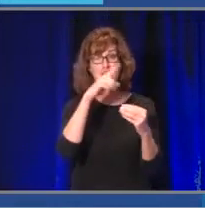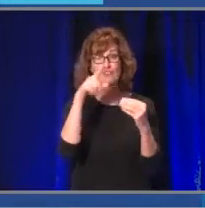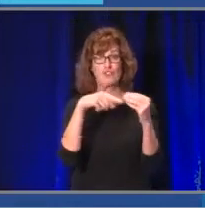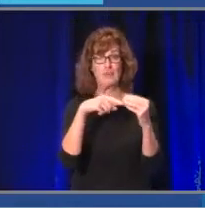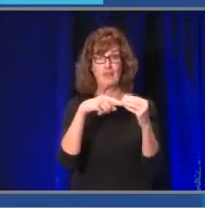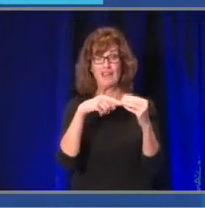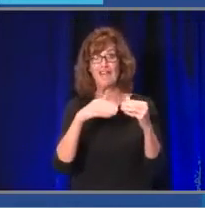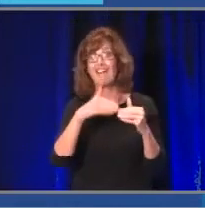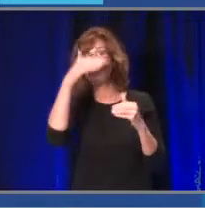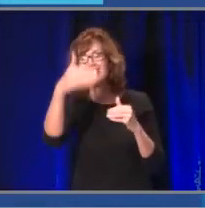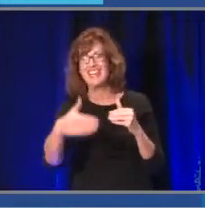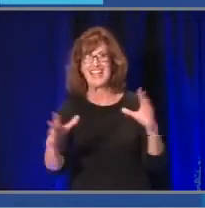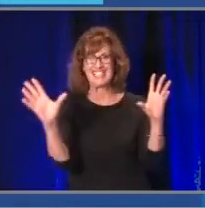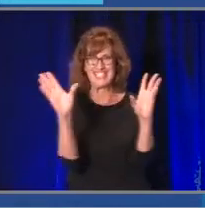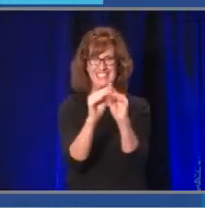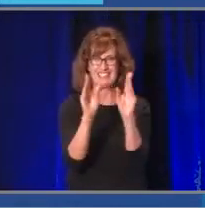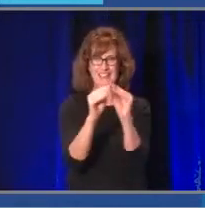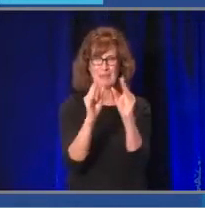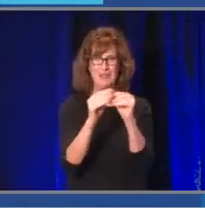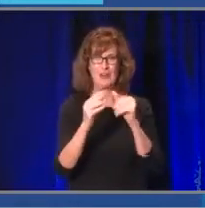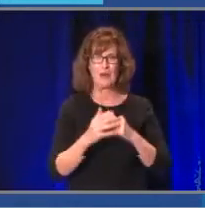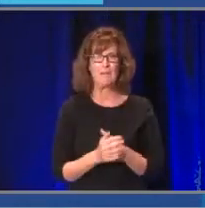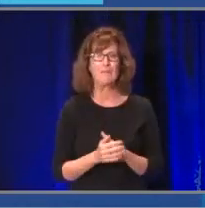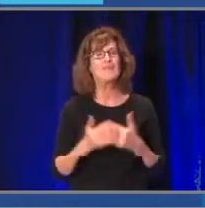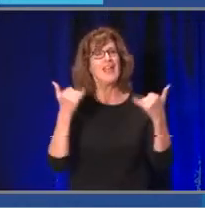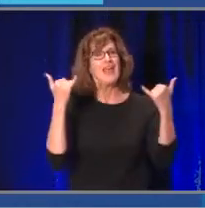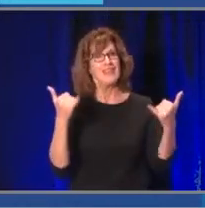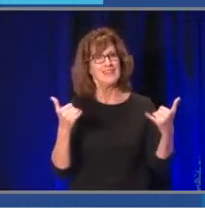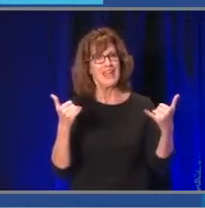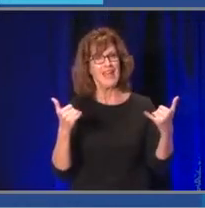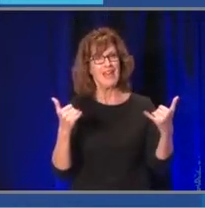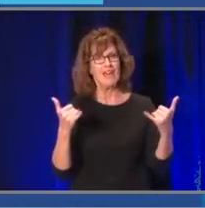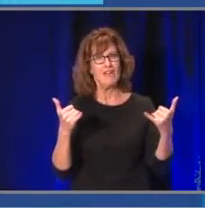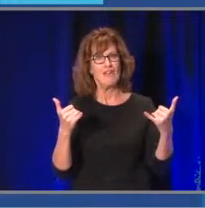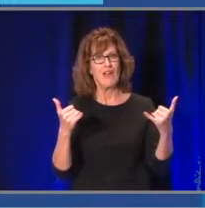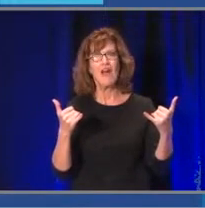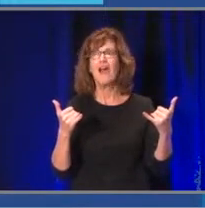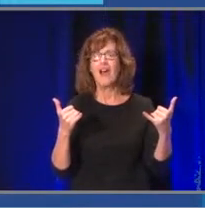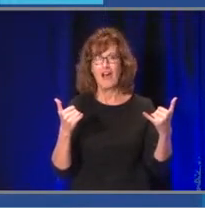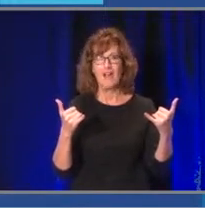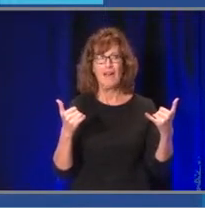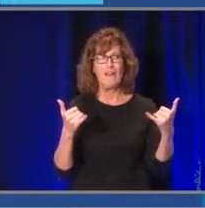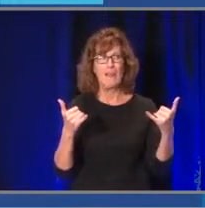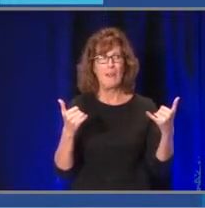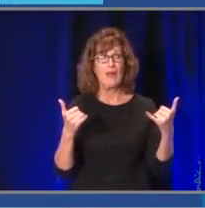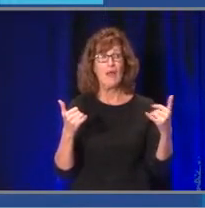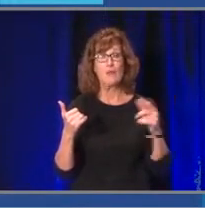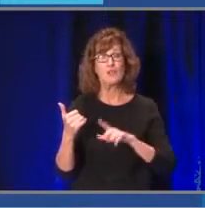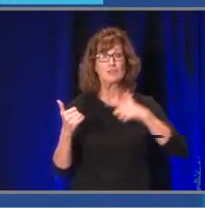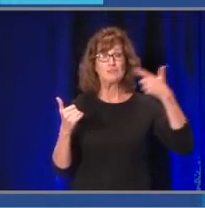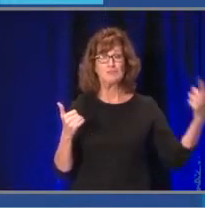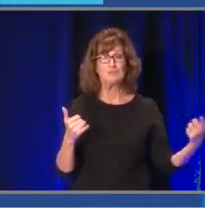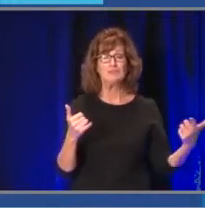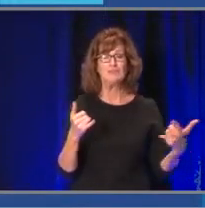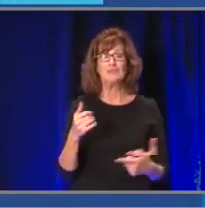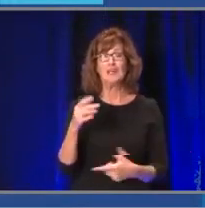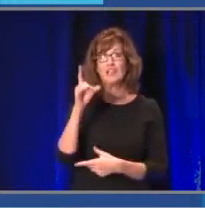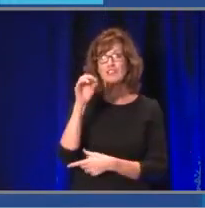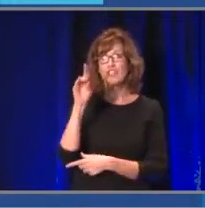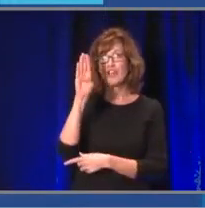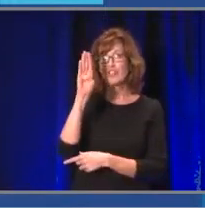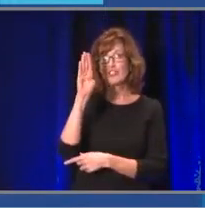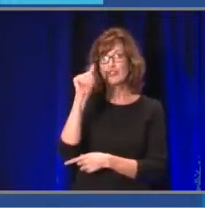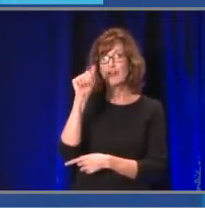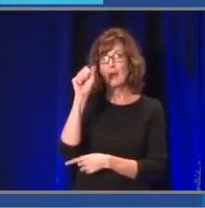months. Now, without any further ado, I'd like to bring the next presentation to my colleague, Dr. Kevin Basralian,